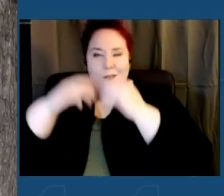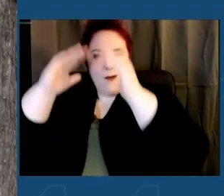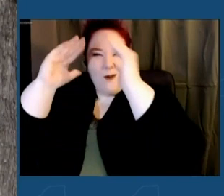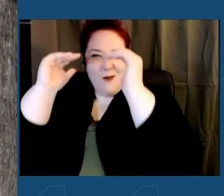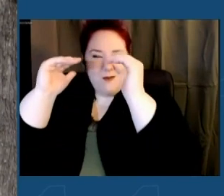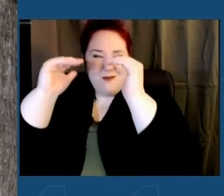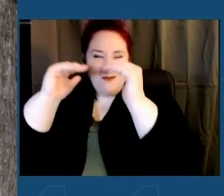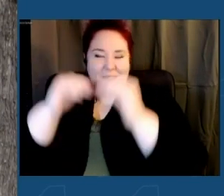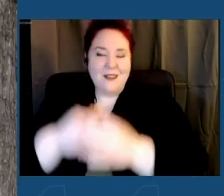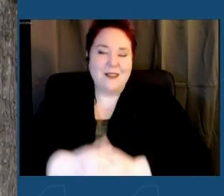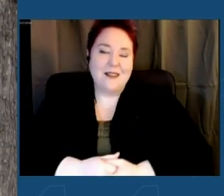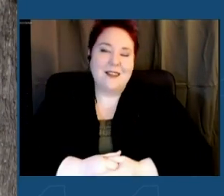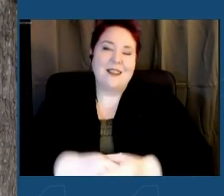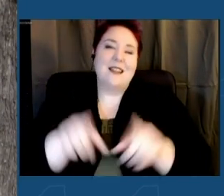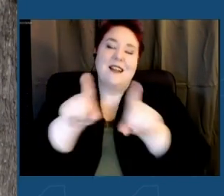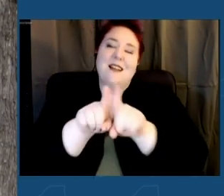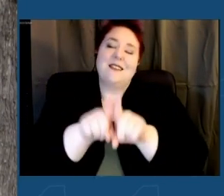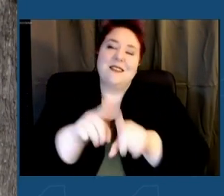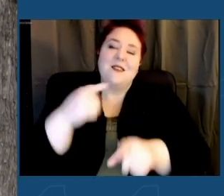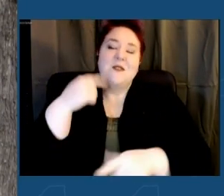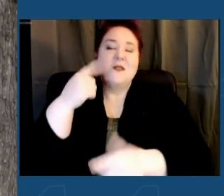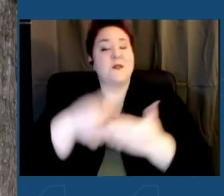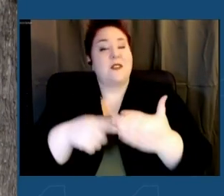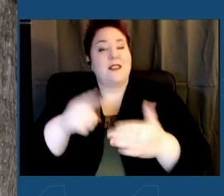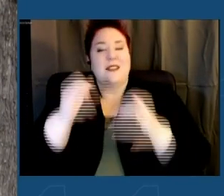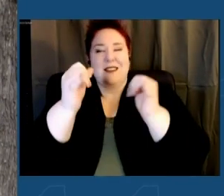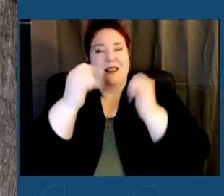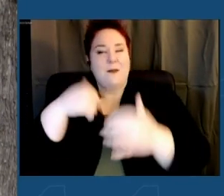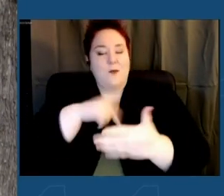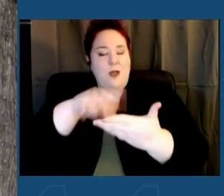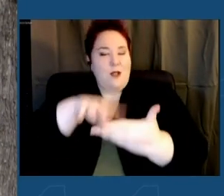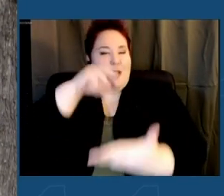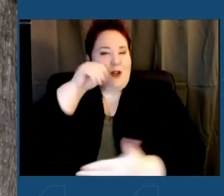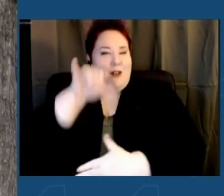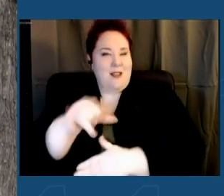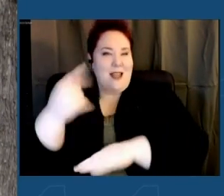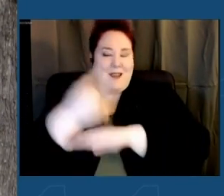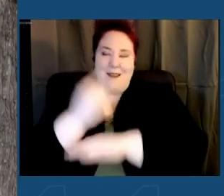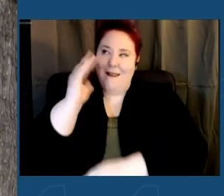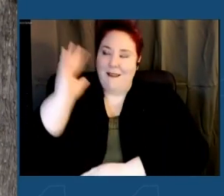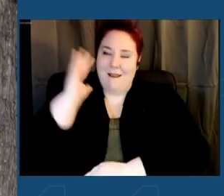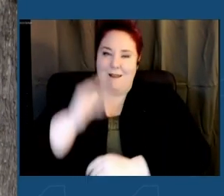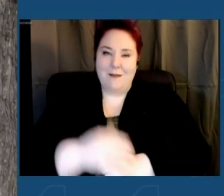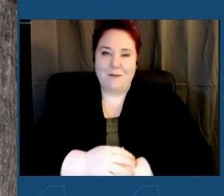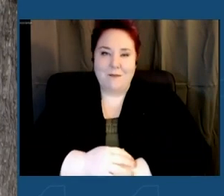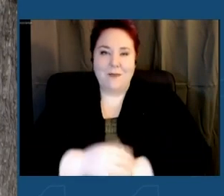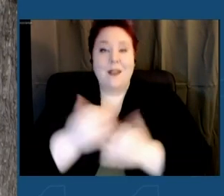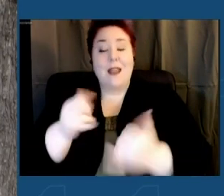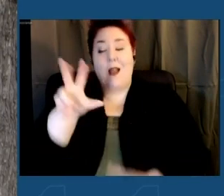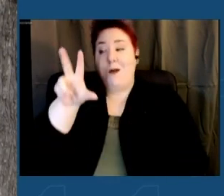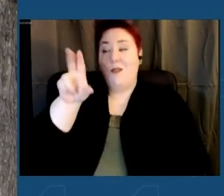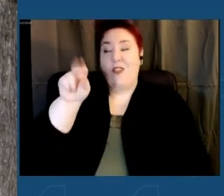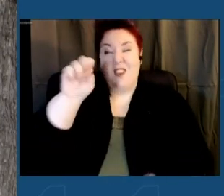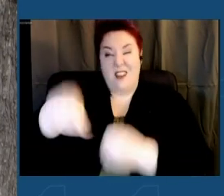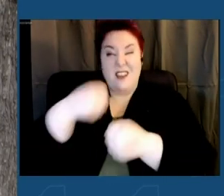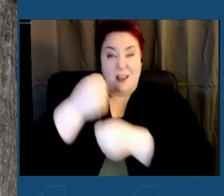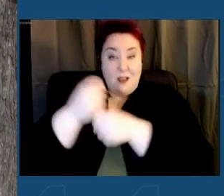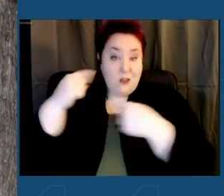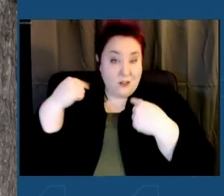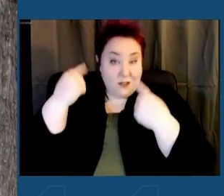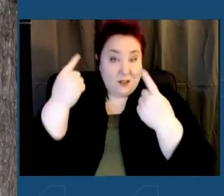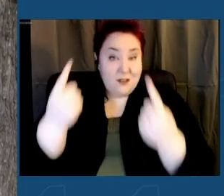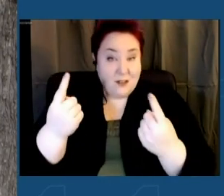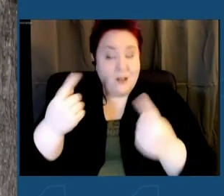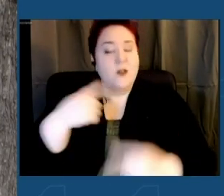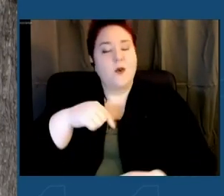well as the lesson we learned from that day. On this milestone 30th anniversary, we remain steadfast